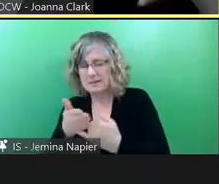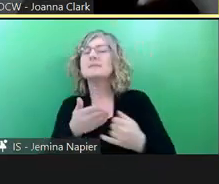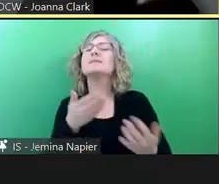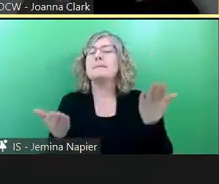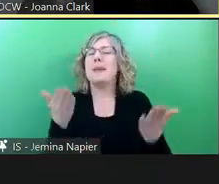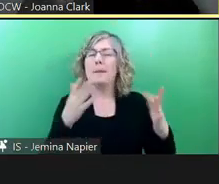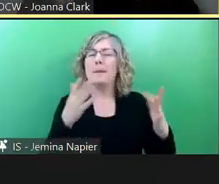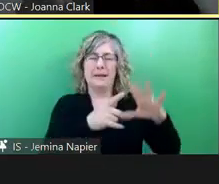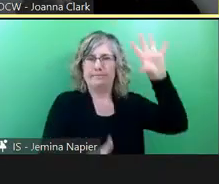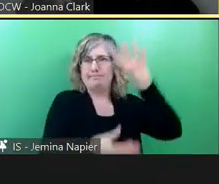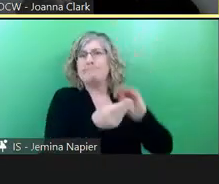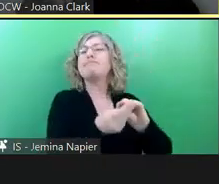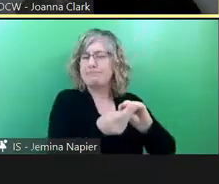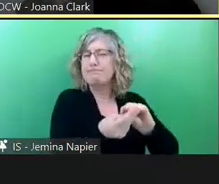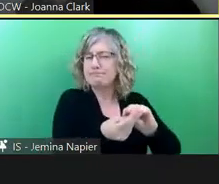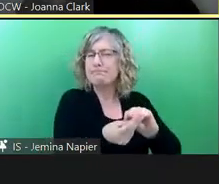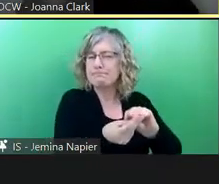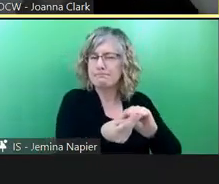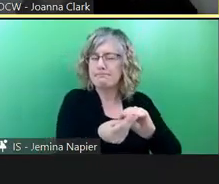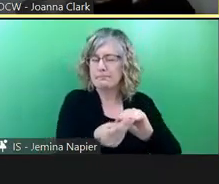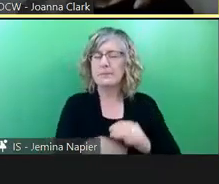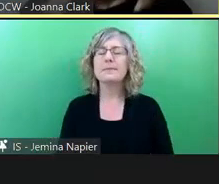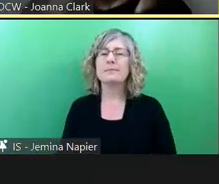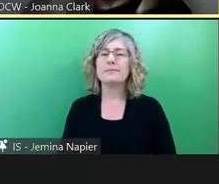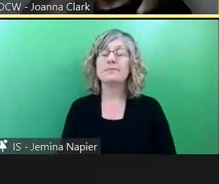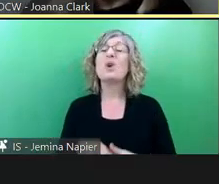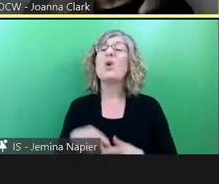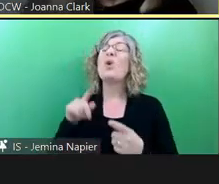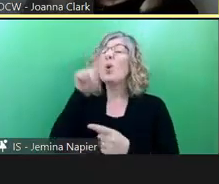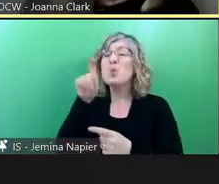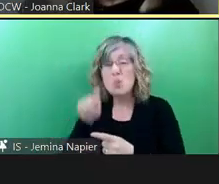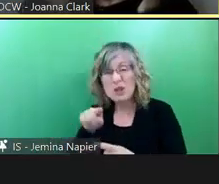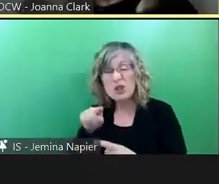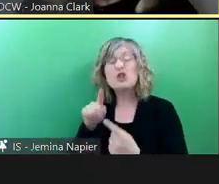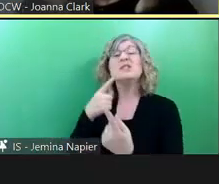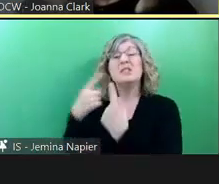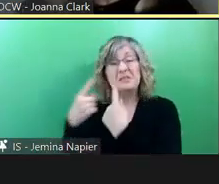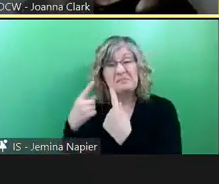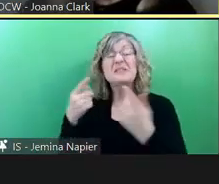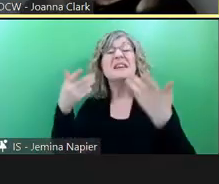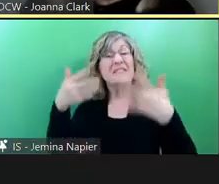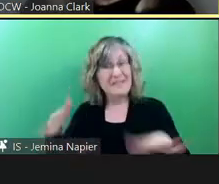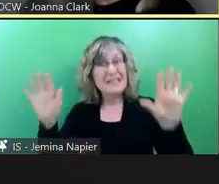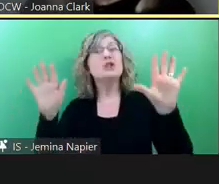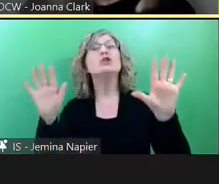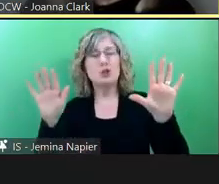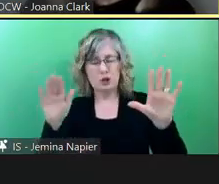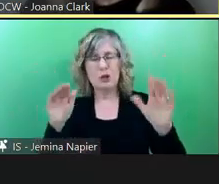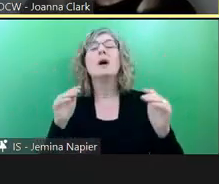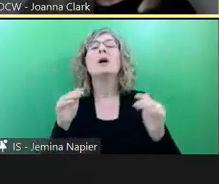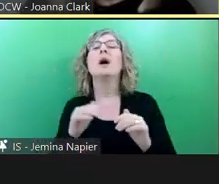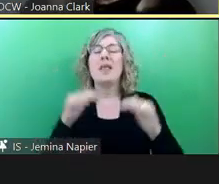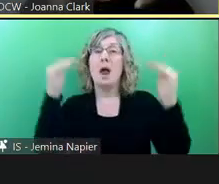there. Once we've had a bit of a chance for some questions and answers, we'll also have a